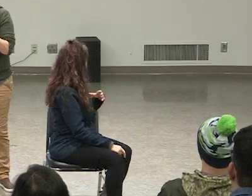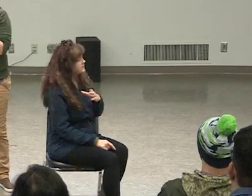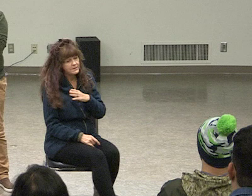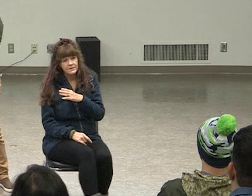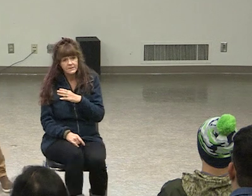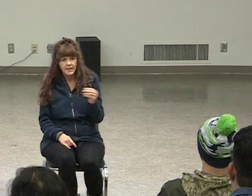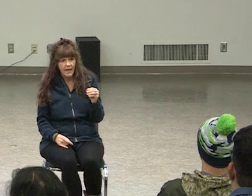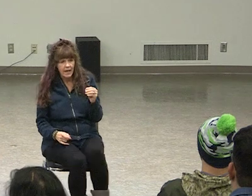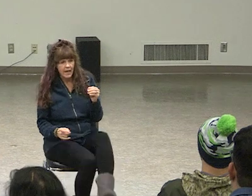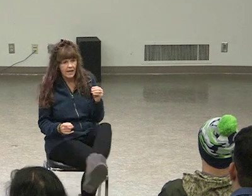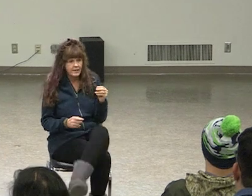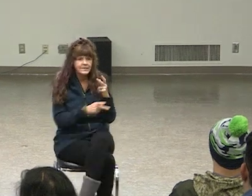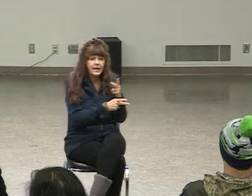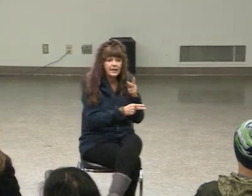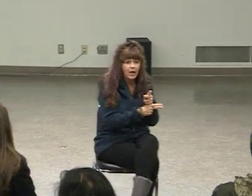Voice we haven't heard from yet.